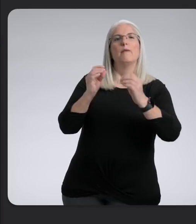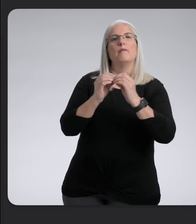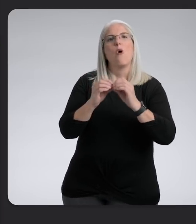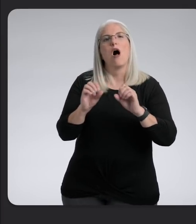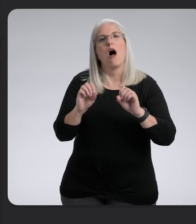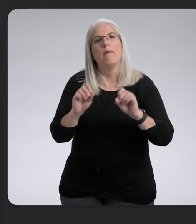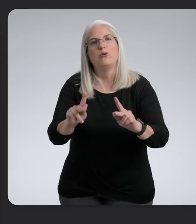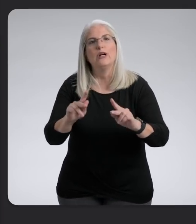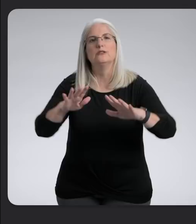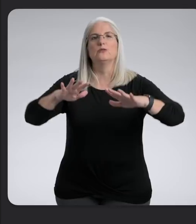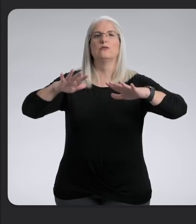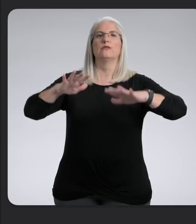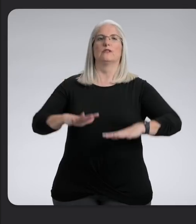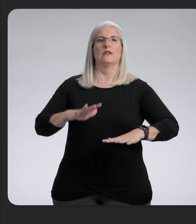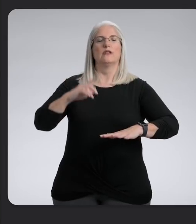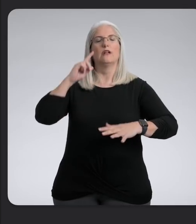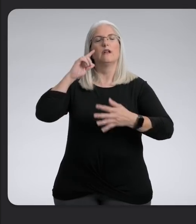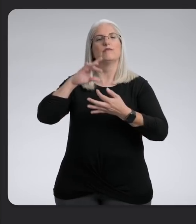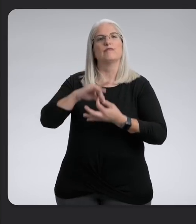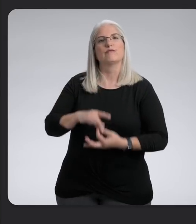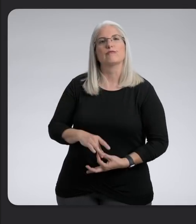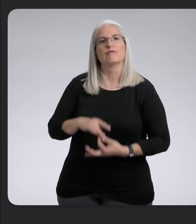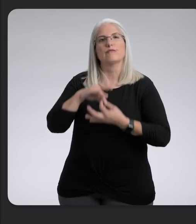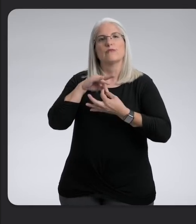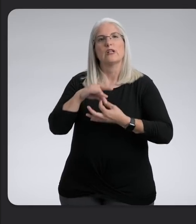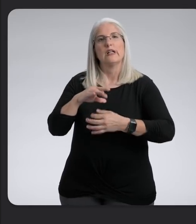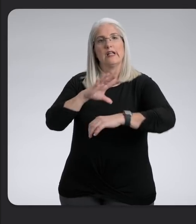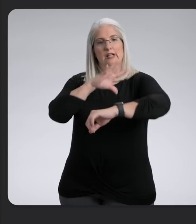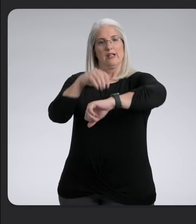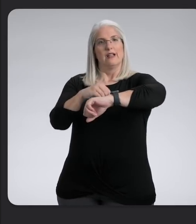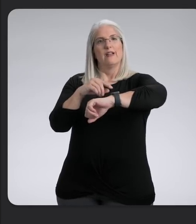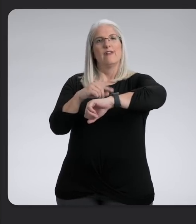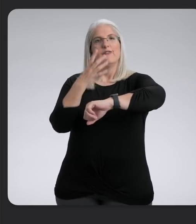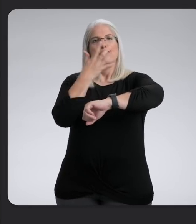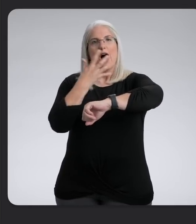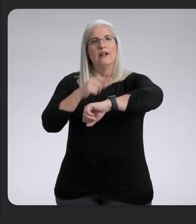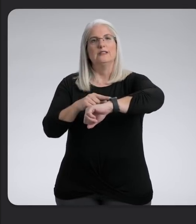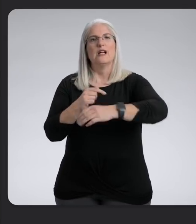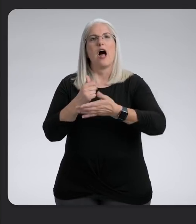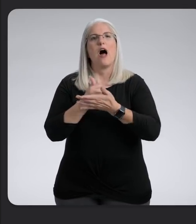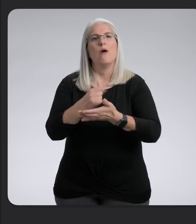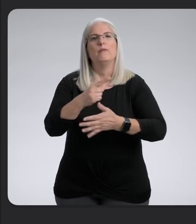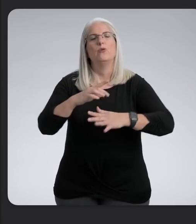including a new animation that has a beautiful look and feel to help you center and calm as you breathe.